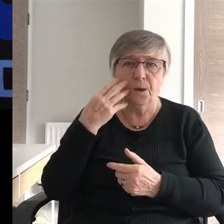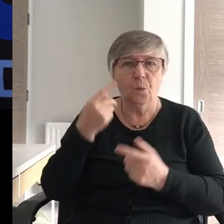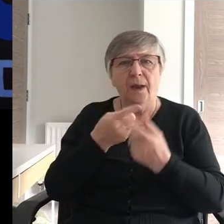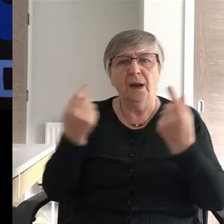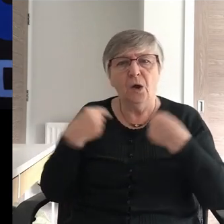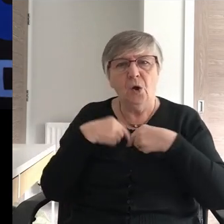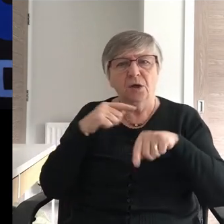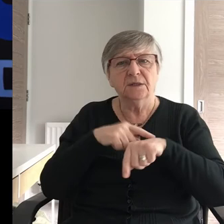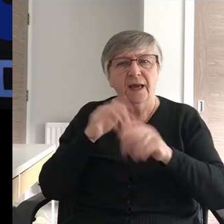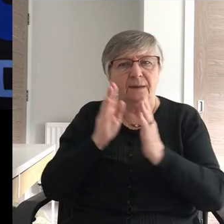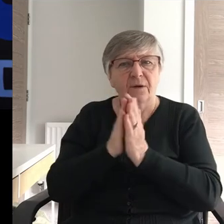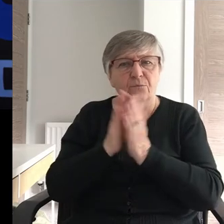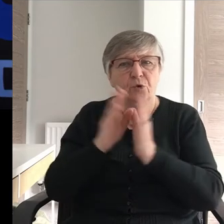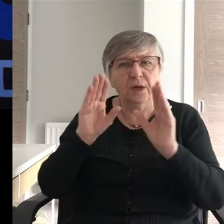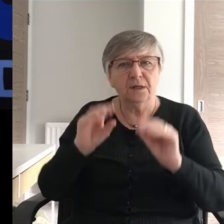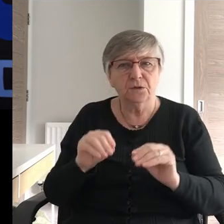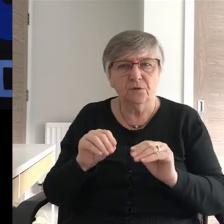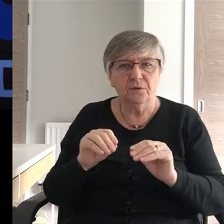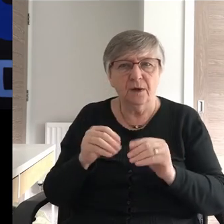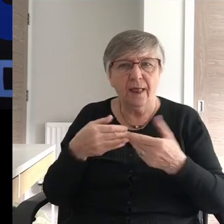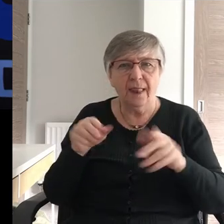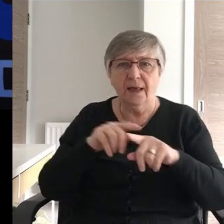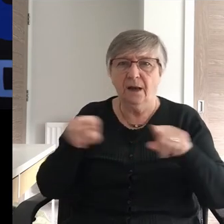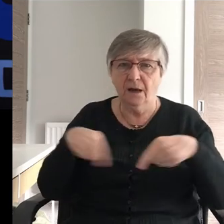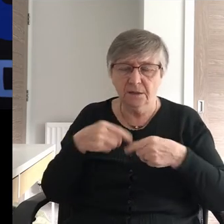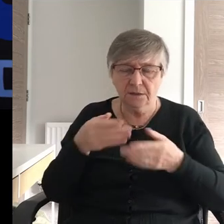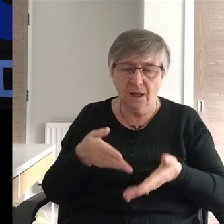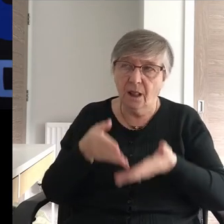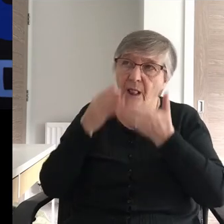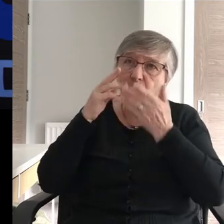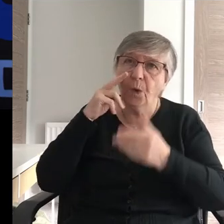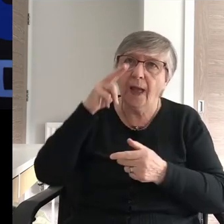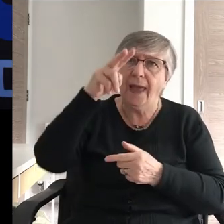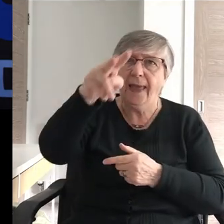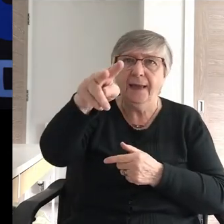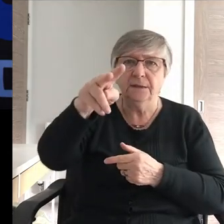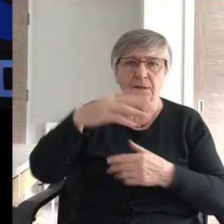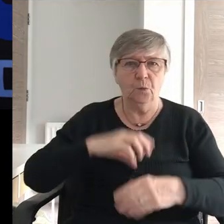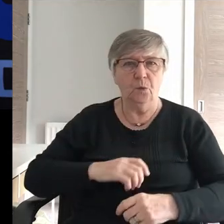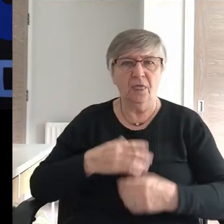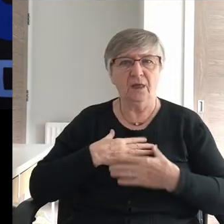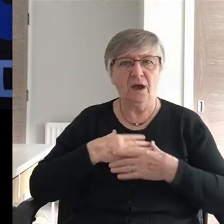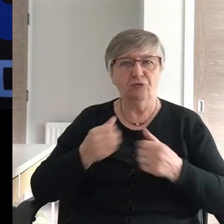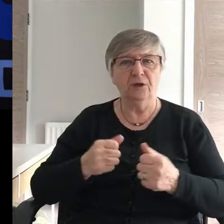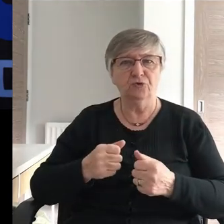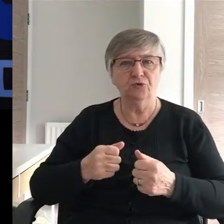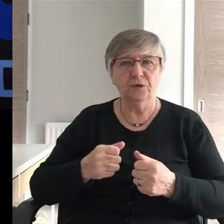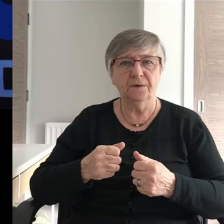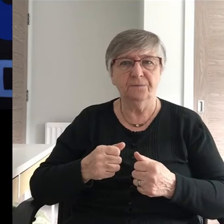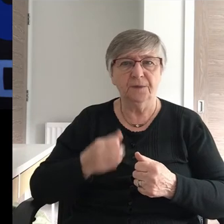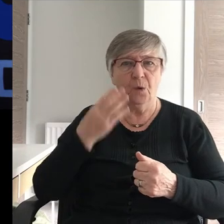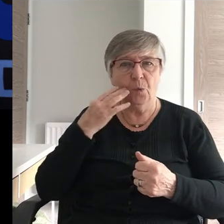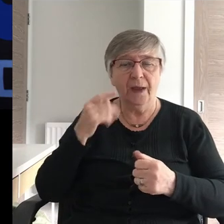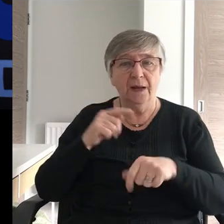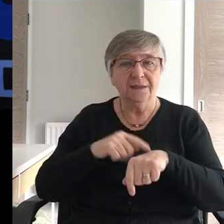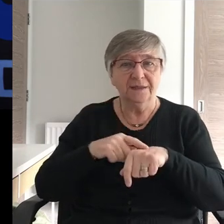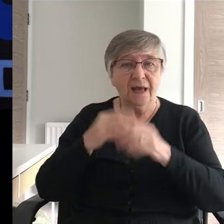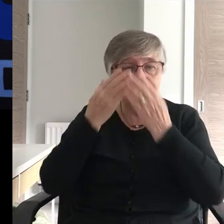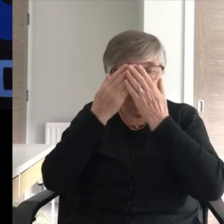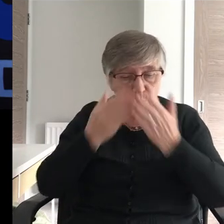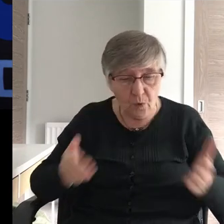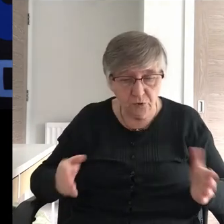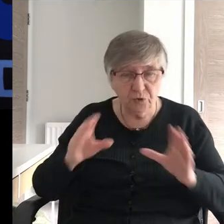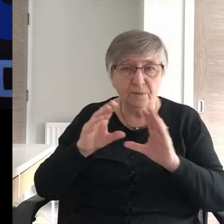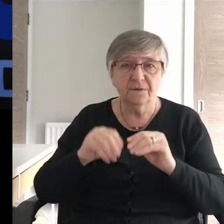our time of prayer is over, let us lift up our heads and look ahead with courage. When our time of worship